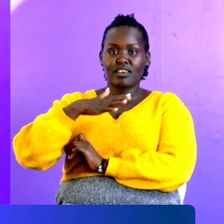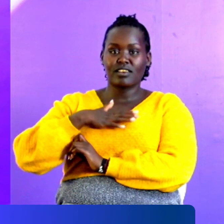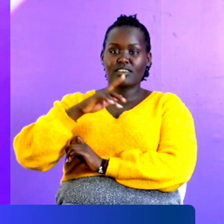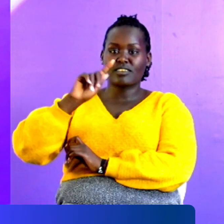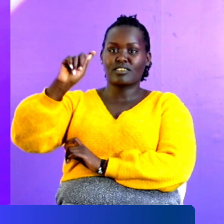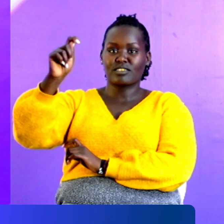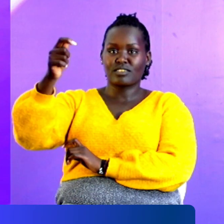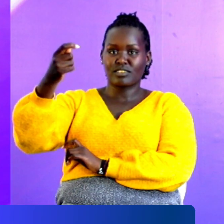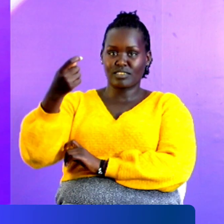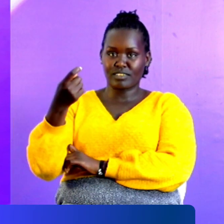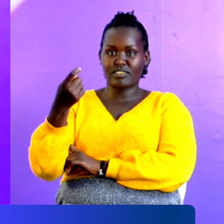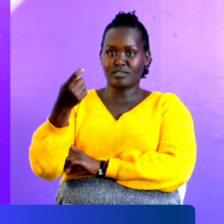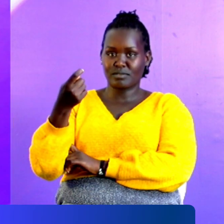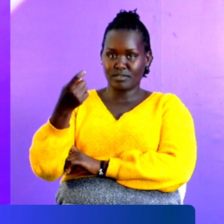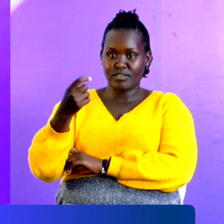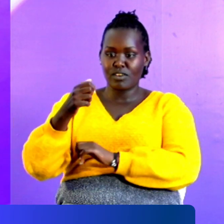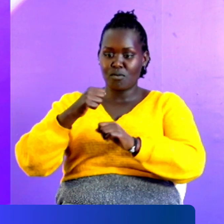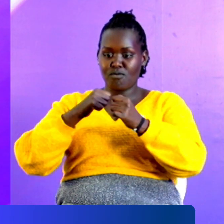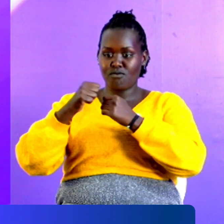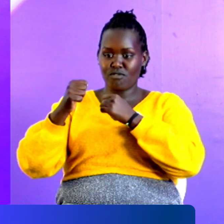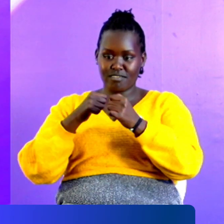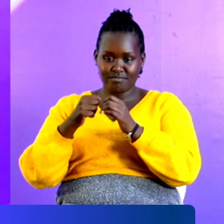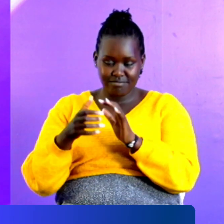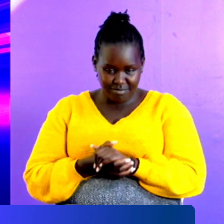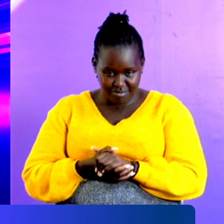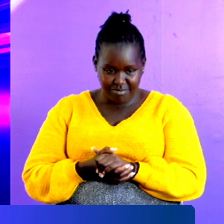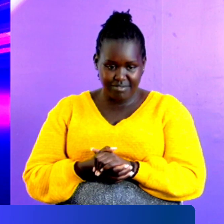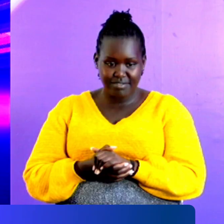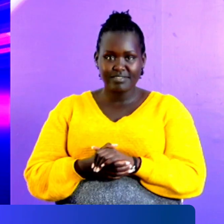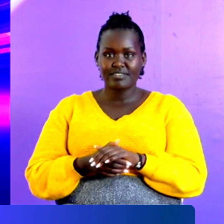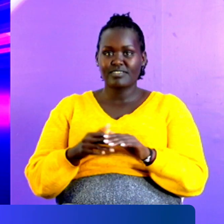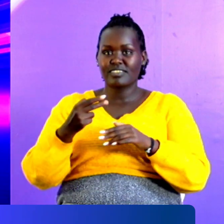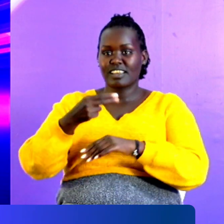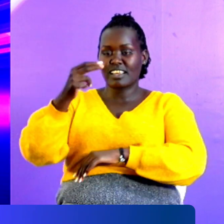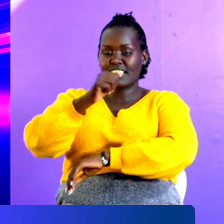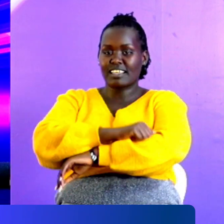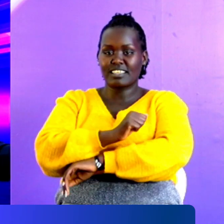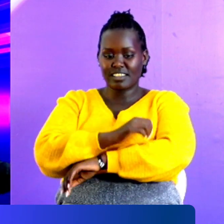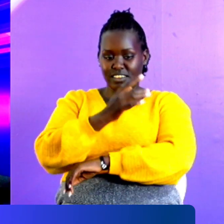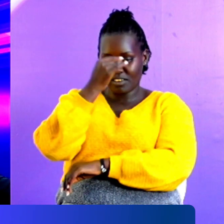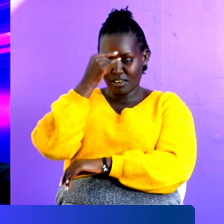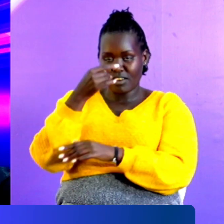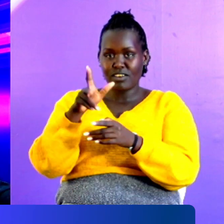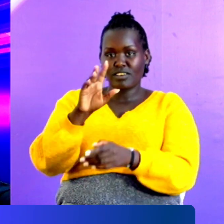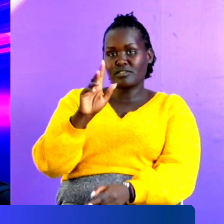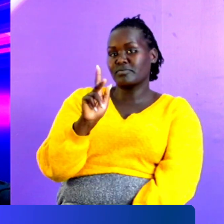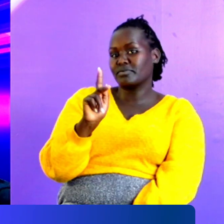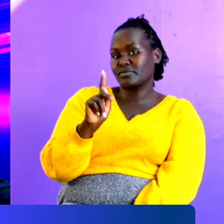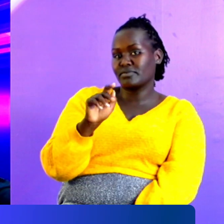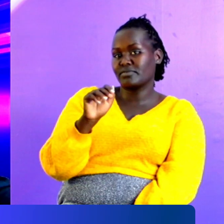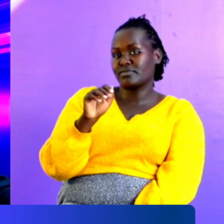wetu wa Kenya. There is something about that high school you guys went to when it comes to singing, because also